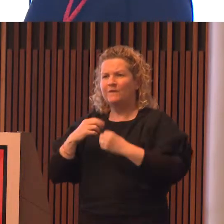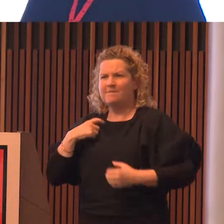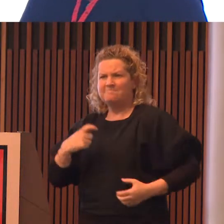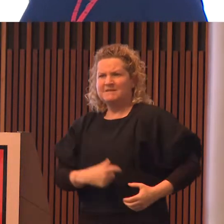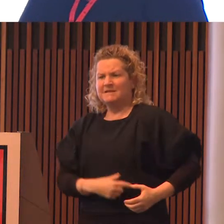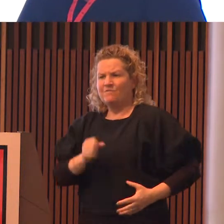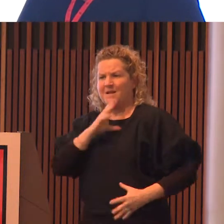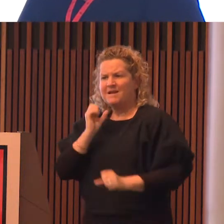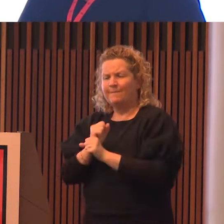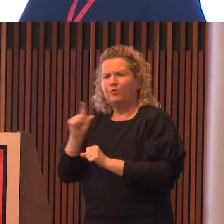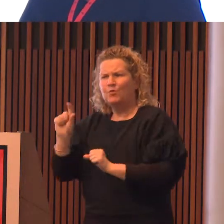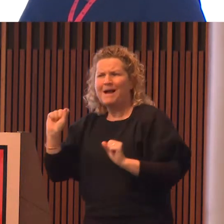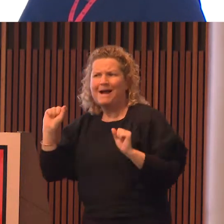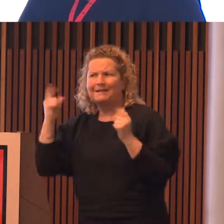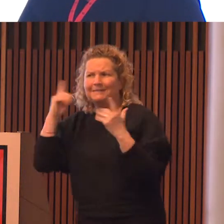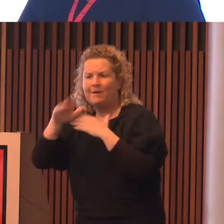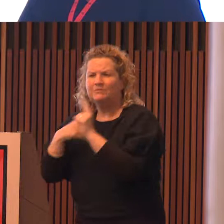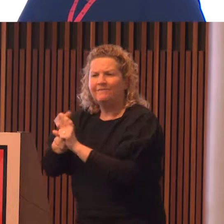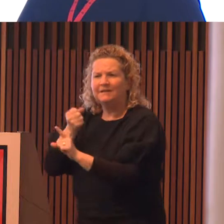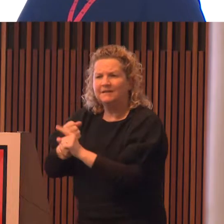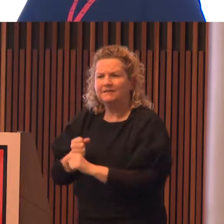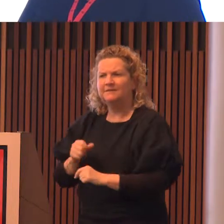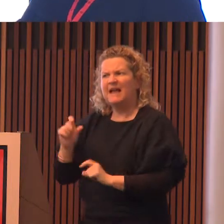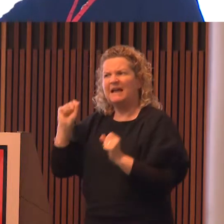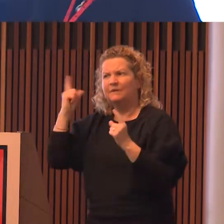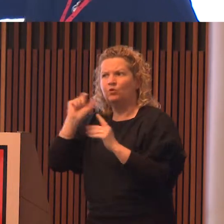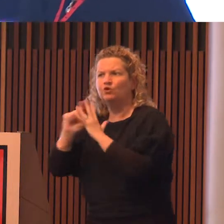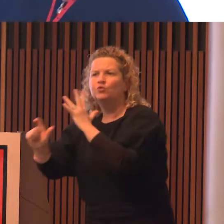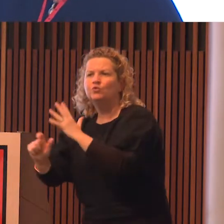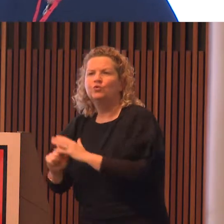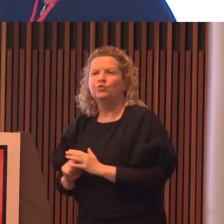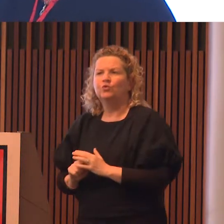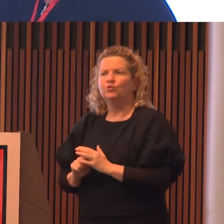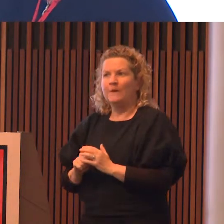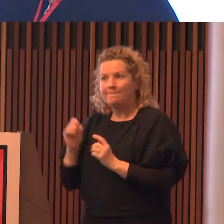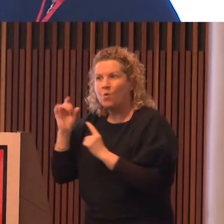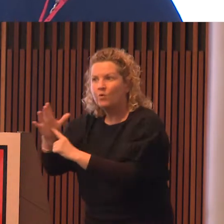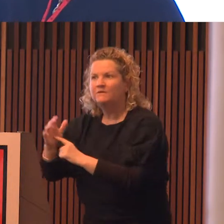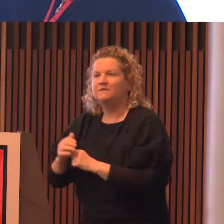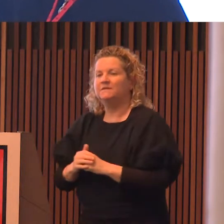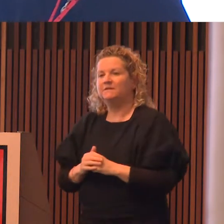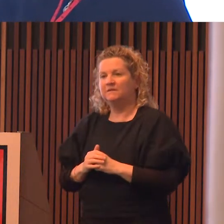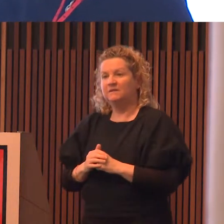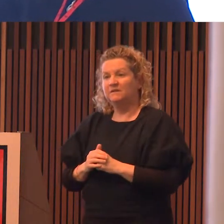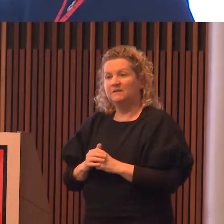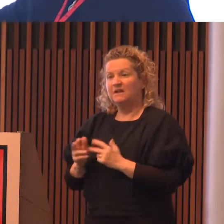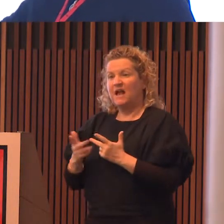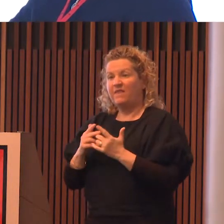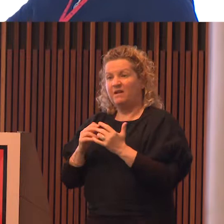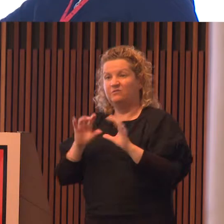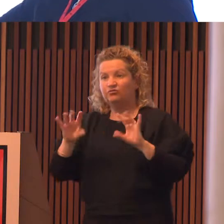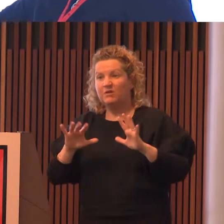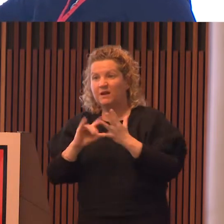that gets advocacy, that understands what it does and how important it is. And the contrast between every other state and territory